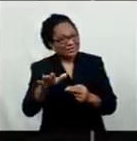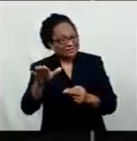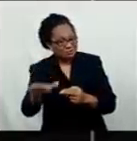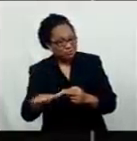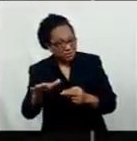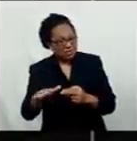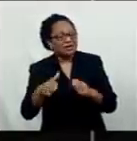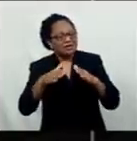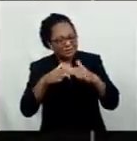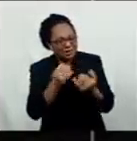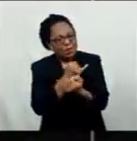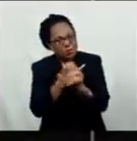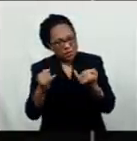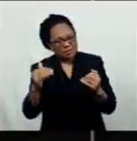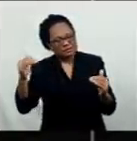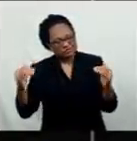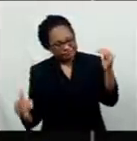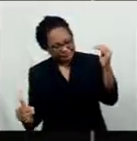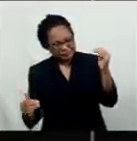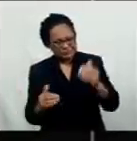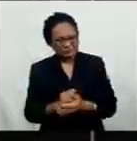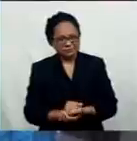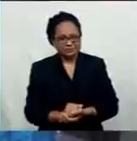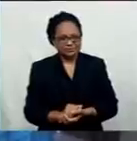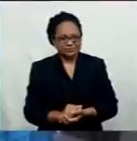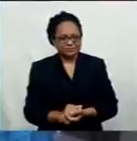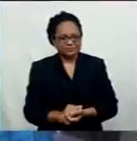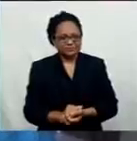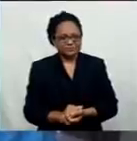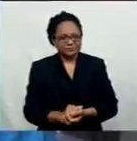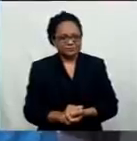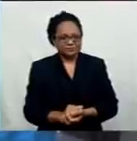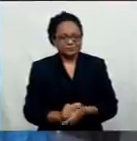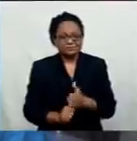the most affected. Christiana Uluwai reports.